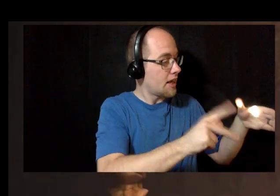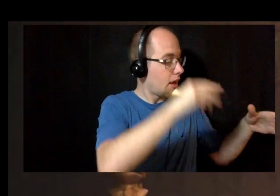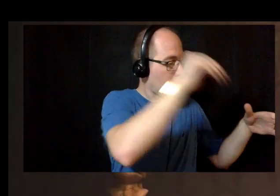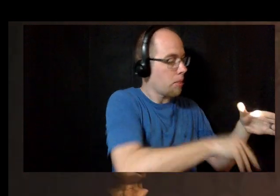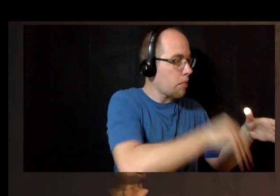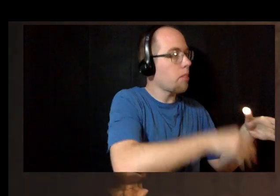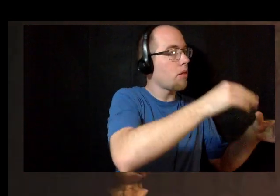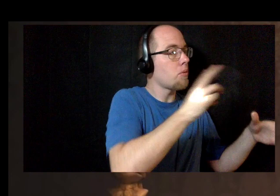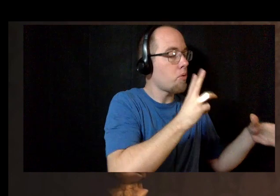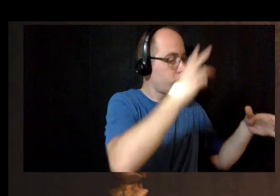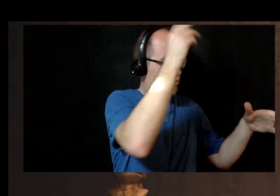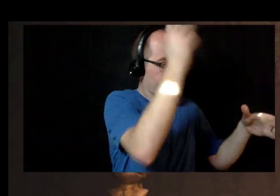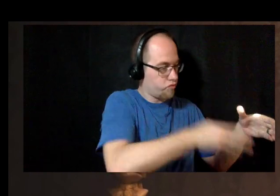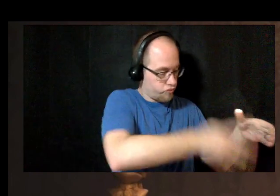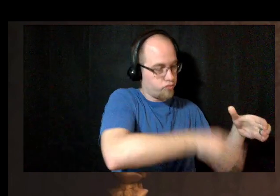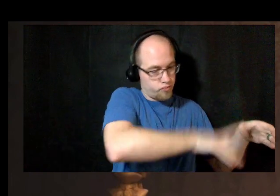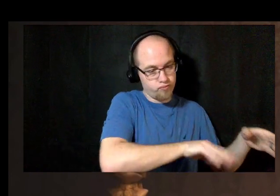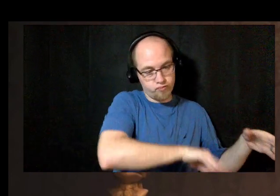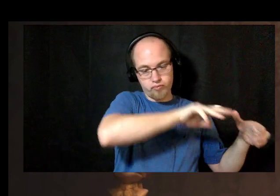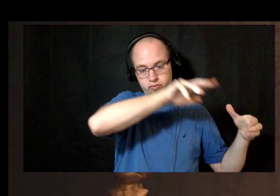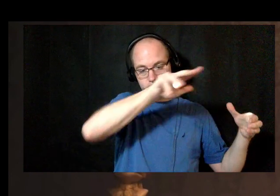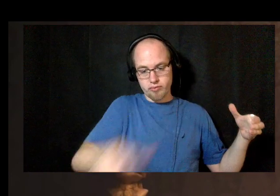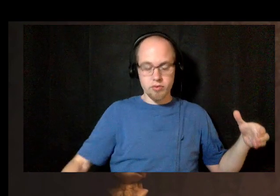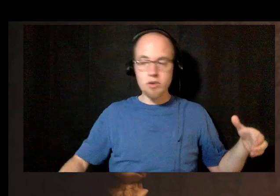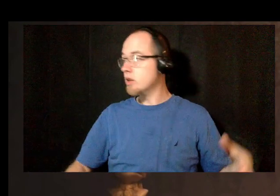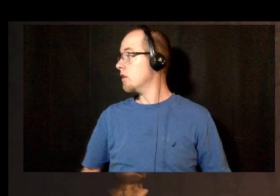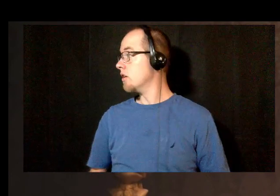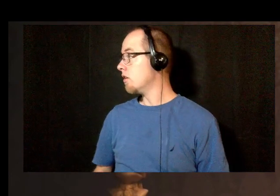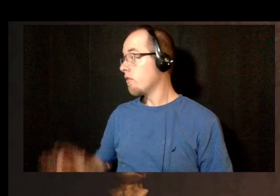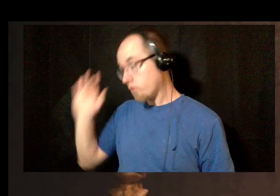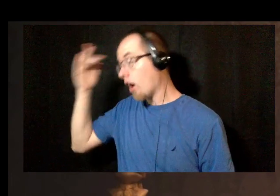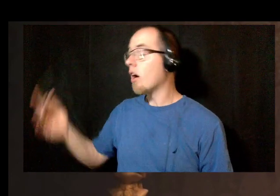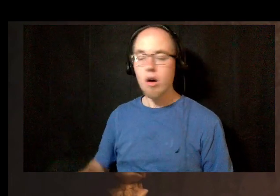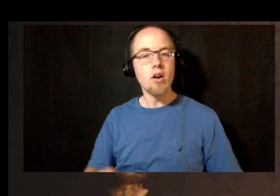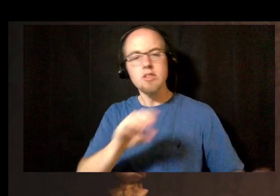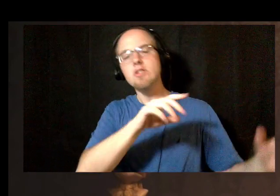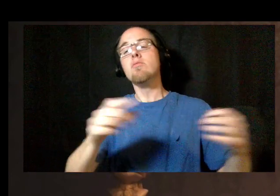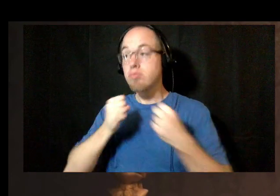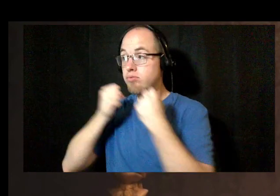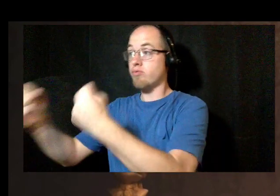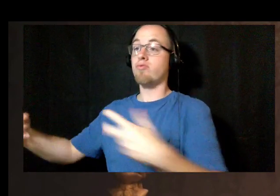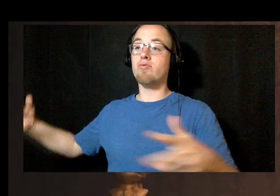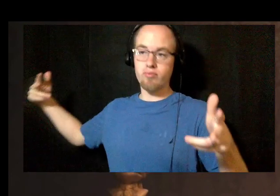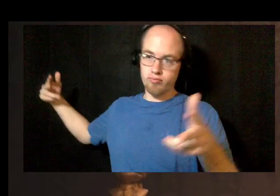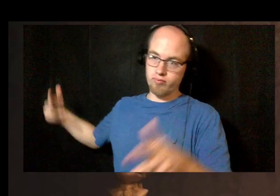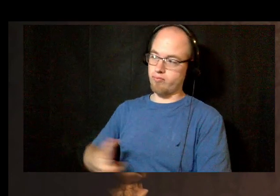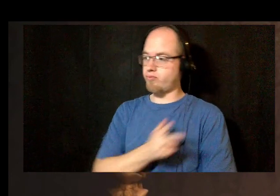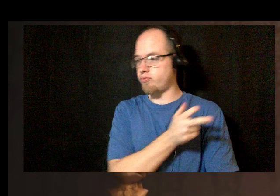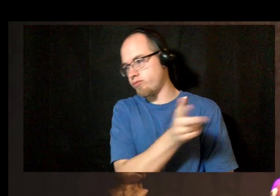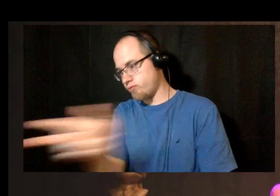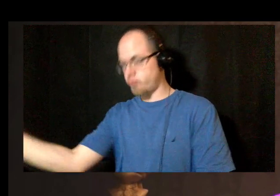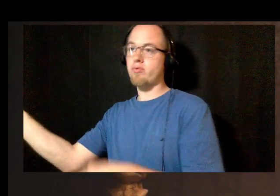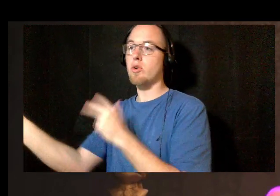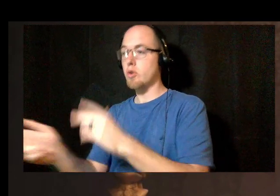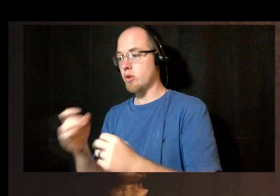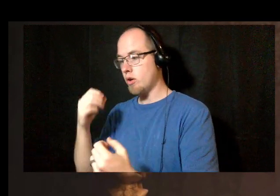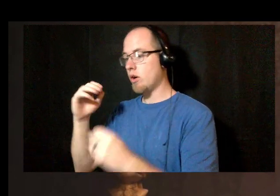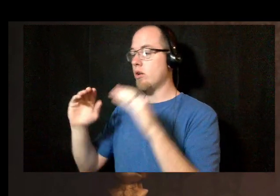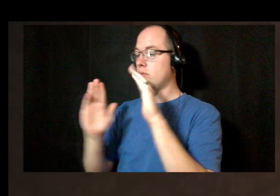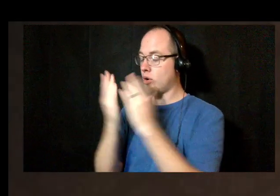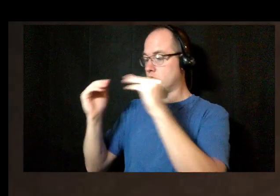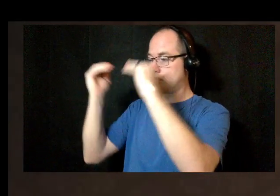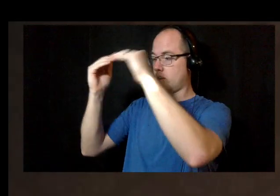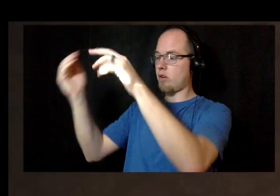that's fucked. He's like, just drive. I was like, nah. I took off so quick, rounded the corner at the end of his street, and the bookshelf just went, boosh,